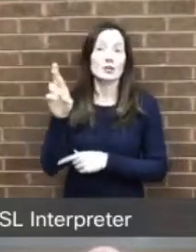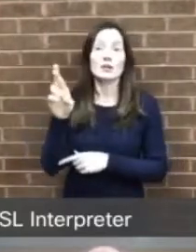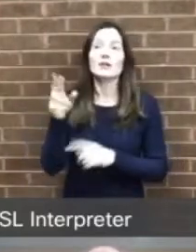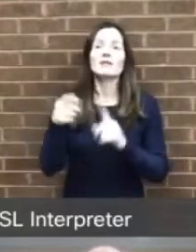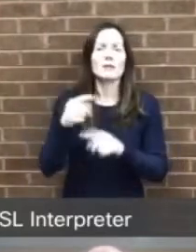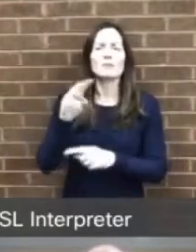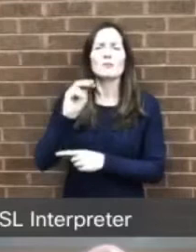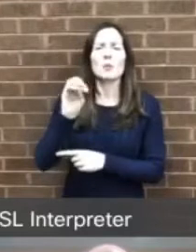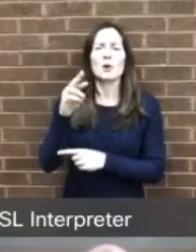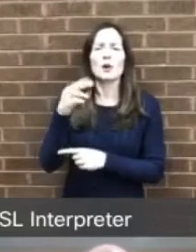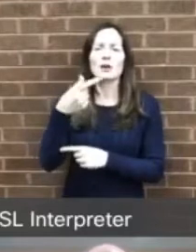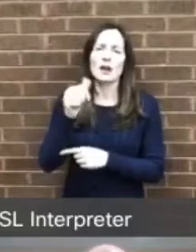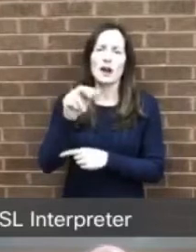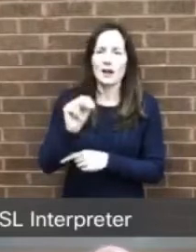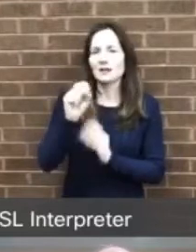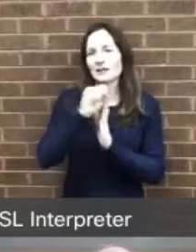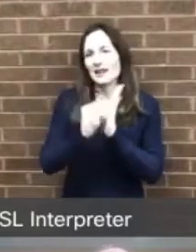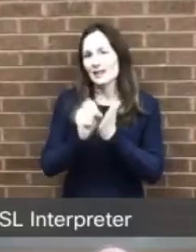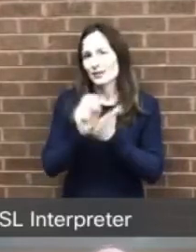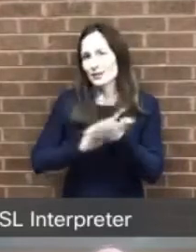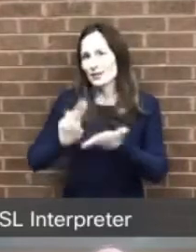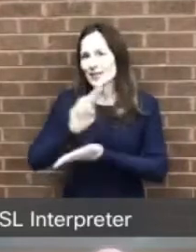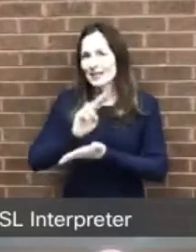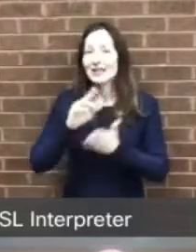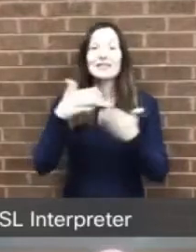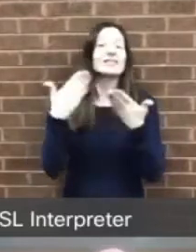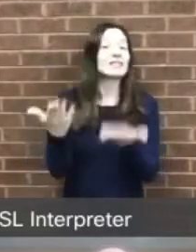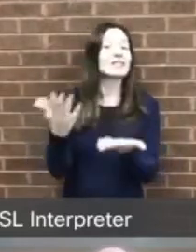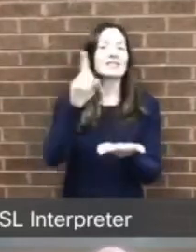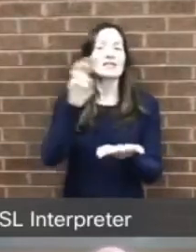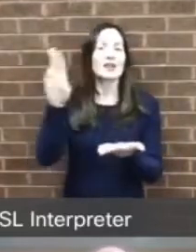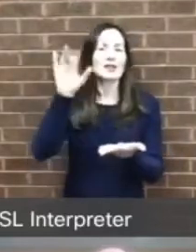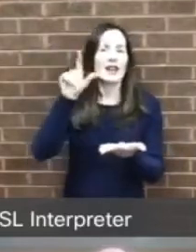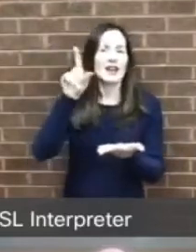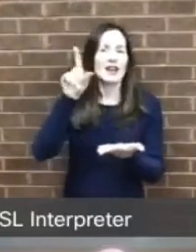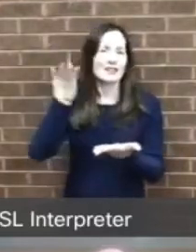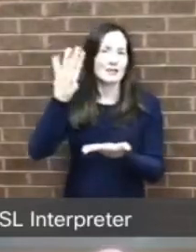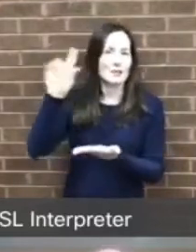So without further ado, there's Dr. Calvin Ball.